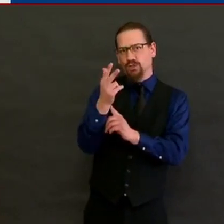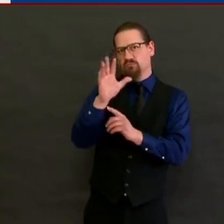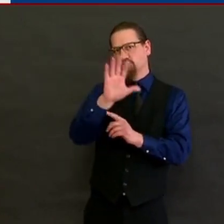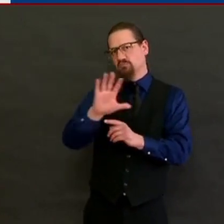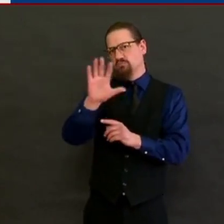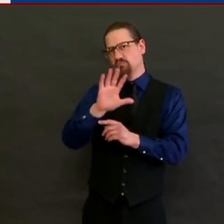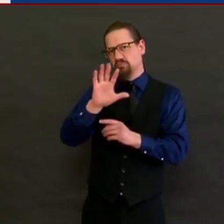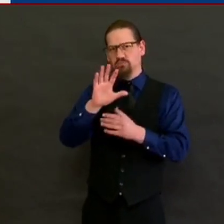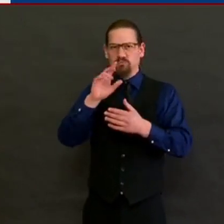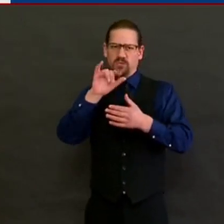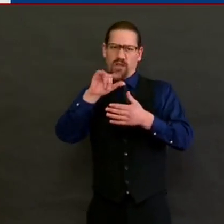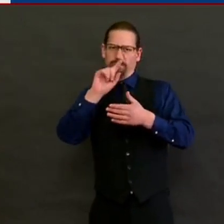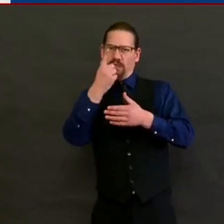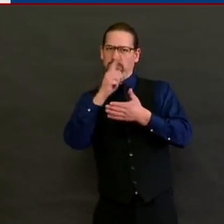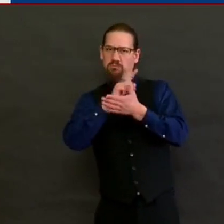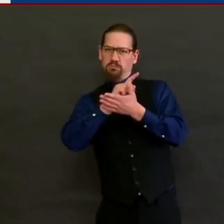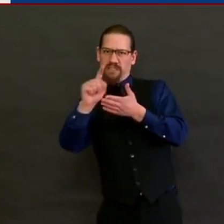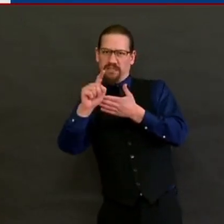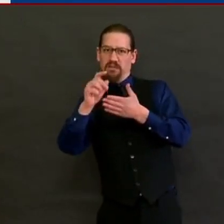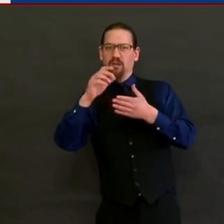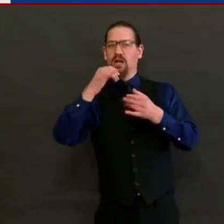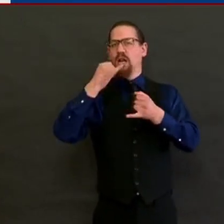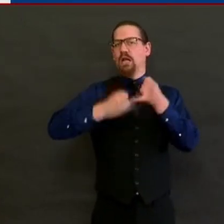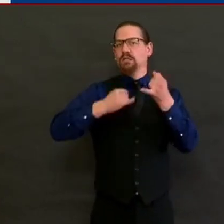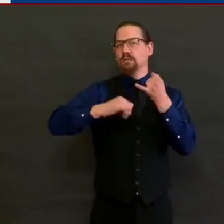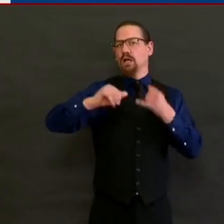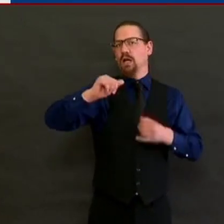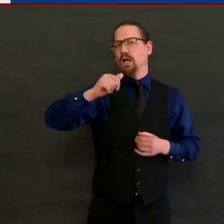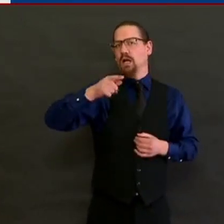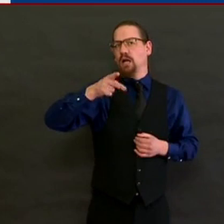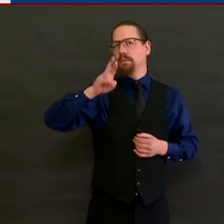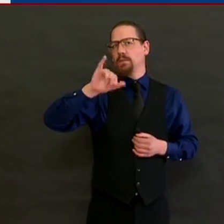approximately. And at that time, we'll need about